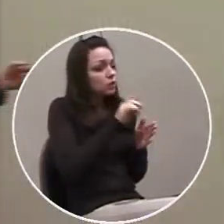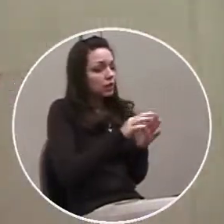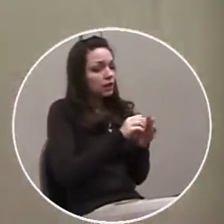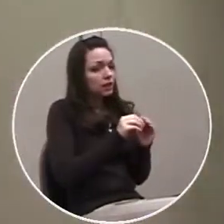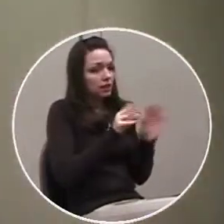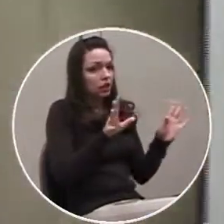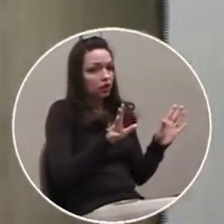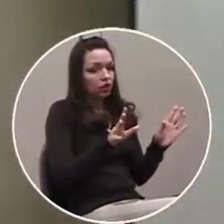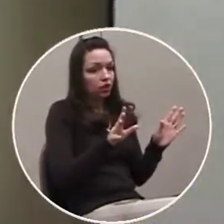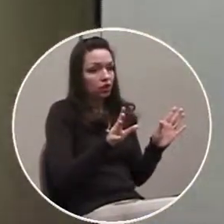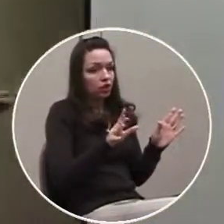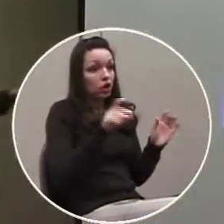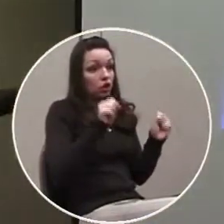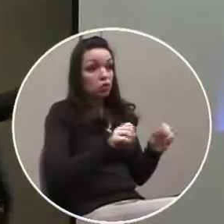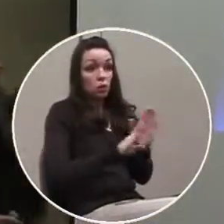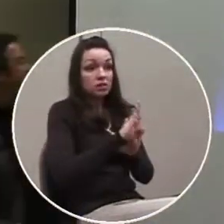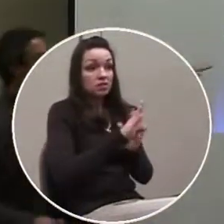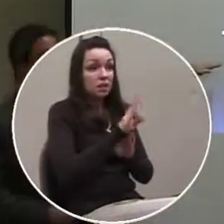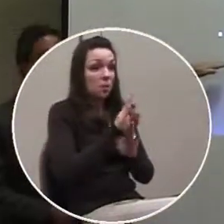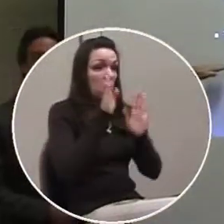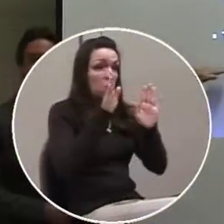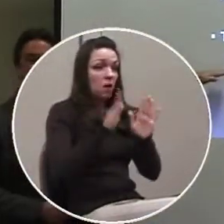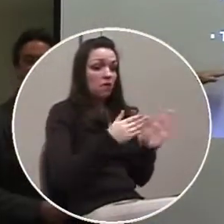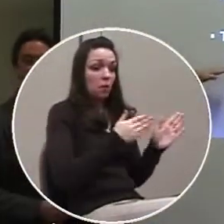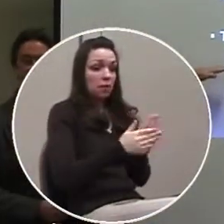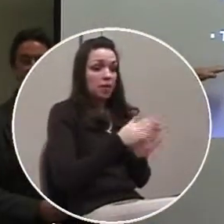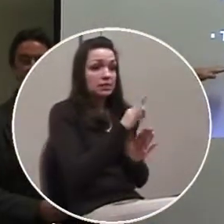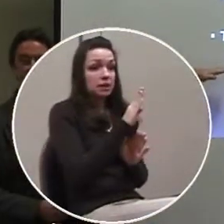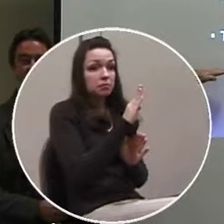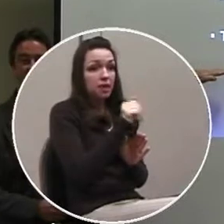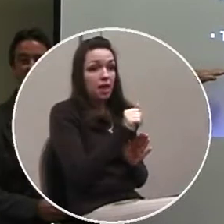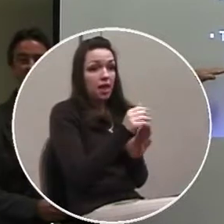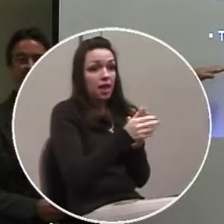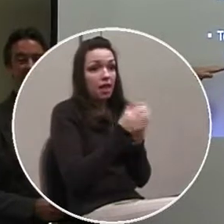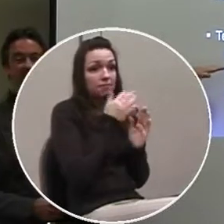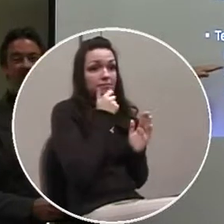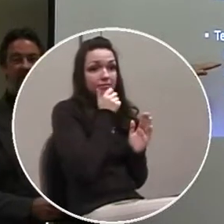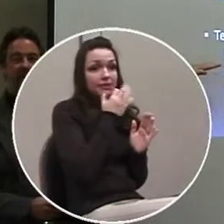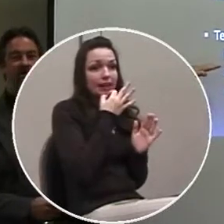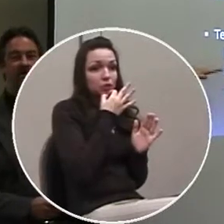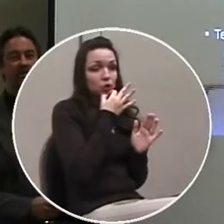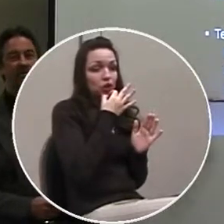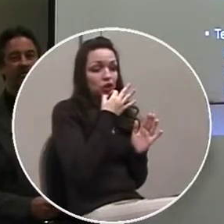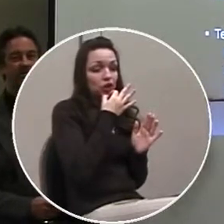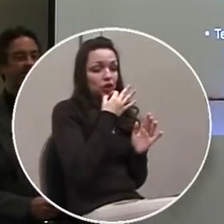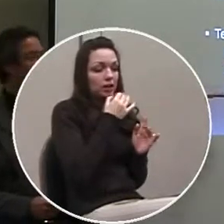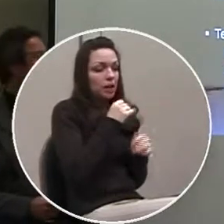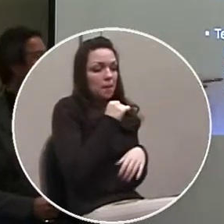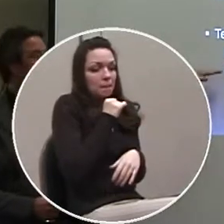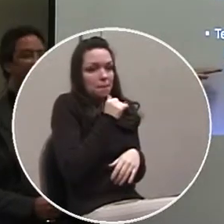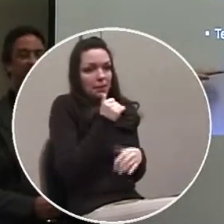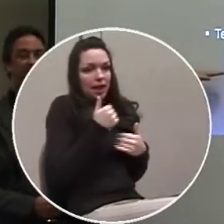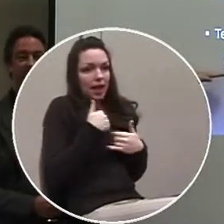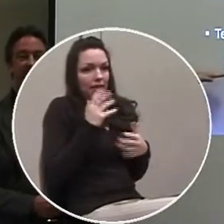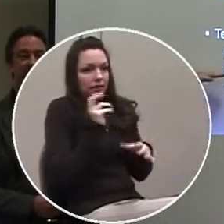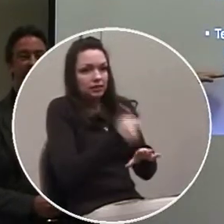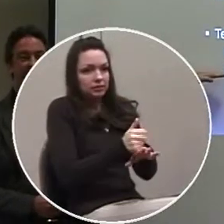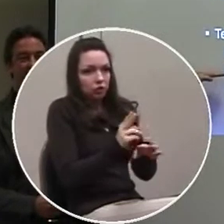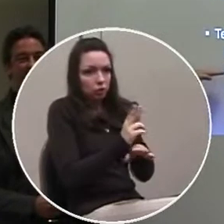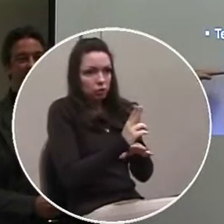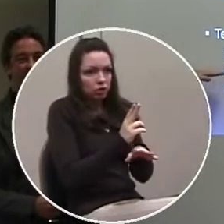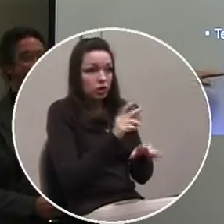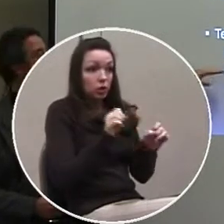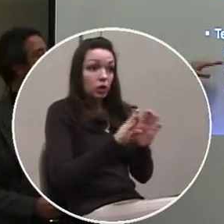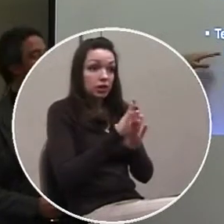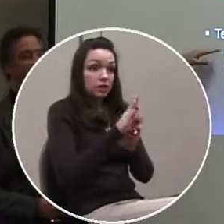You can develop a marvelous plan as an FBA expert and have it not implemented. You can develop a plan that